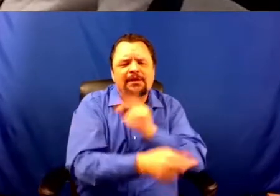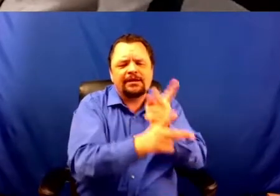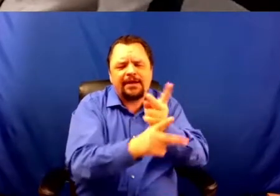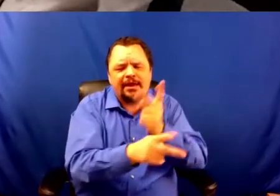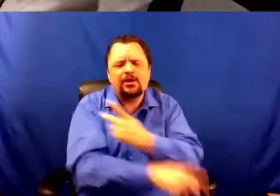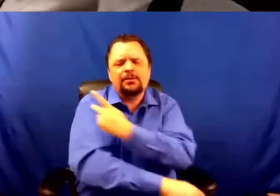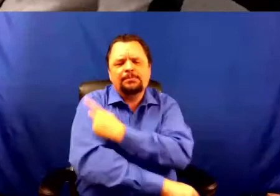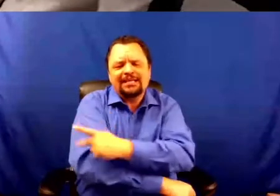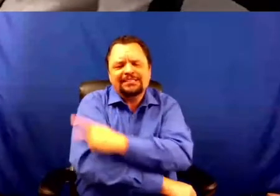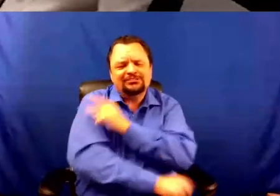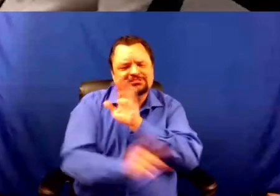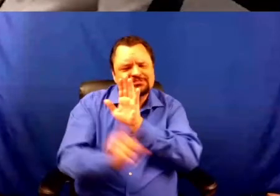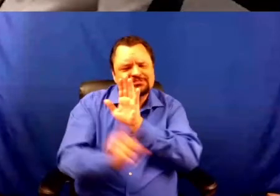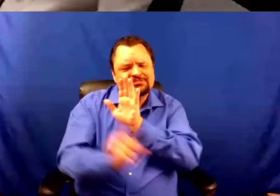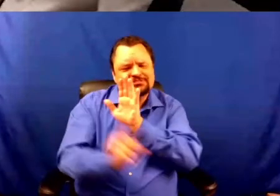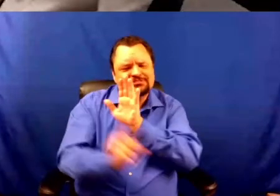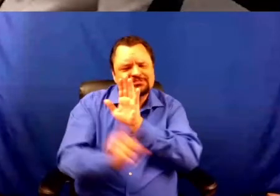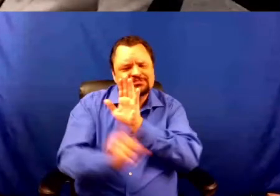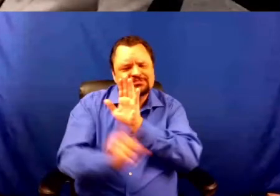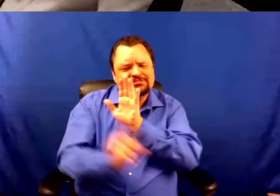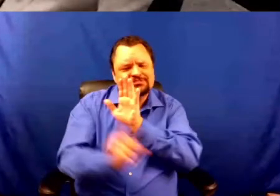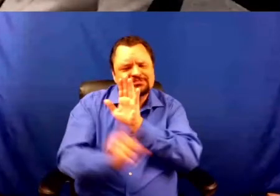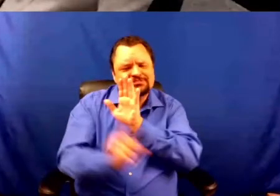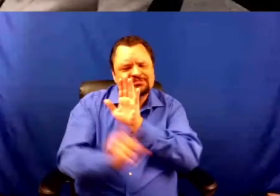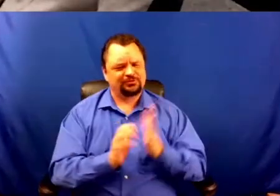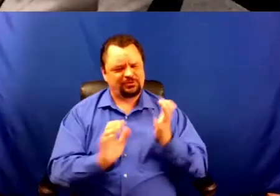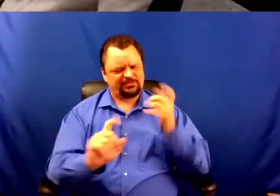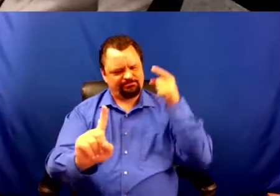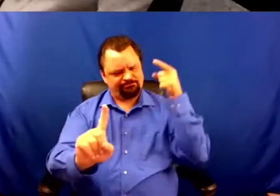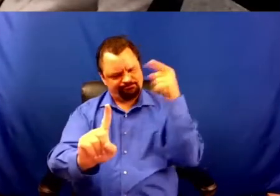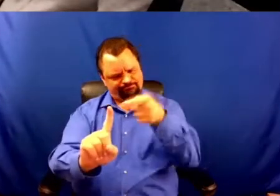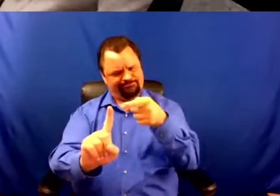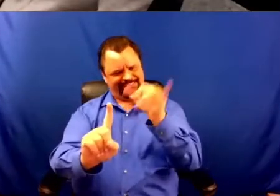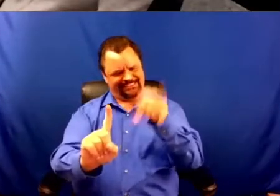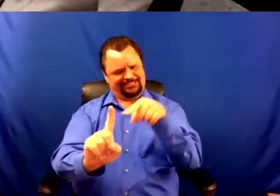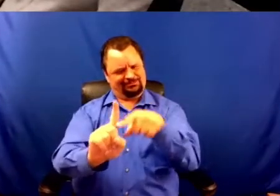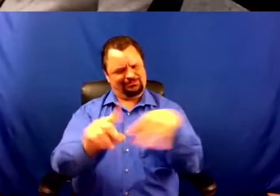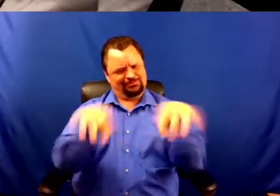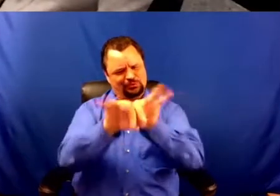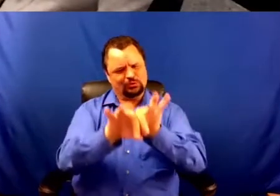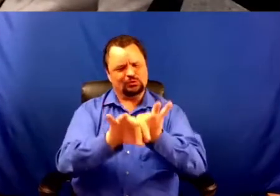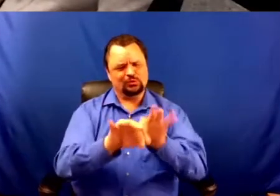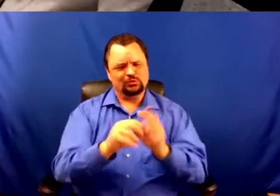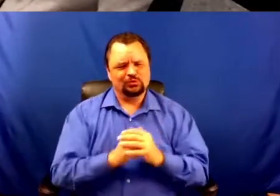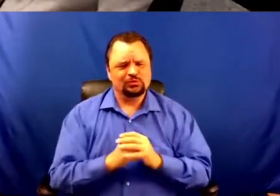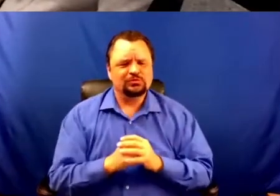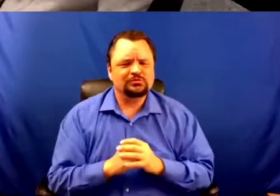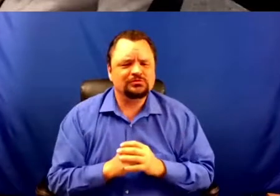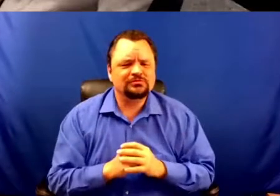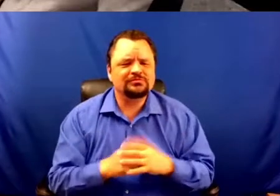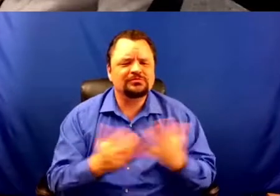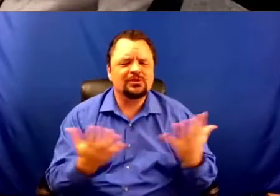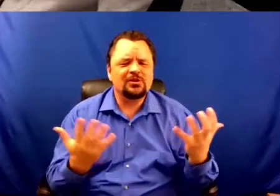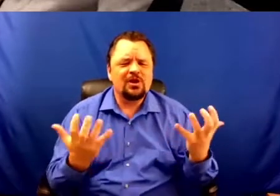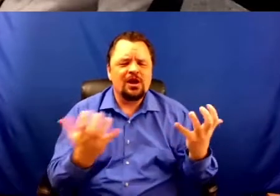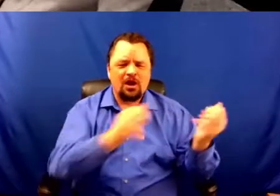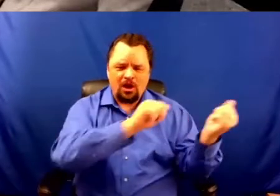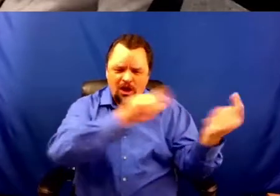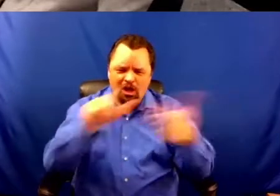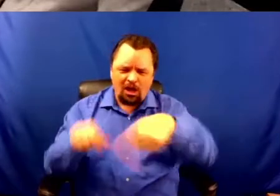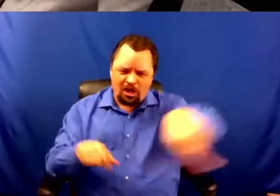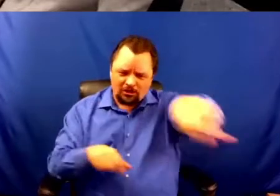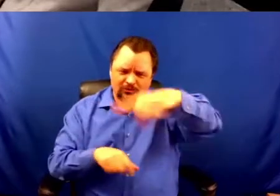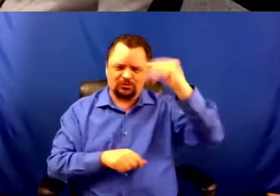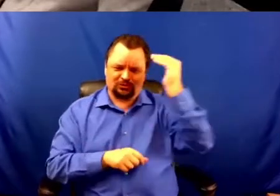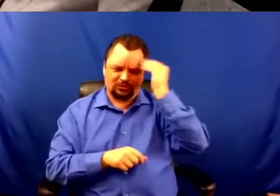So that was the point of this, and I want all of my colleagues here to know that I